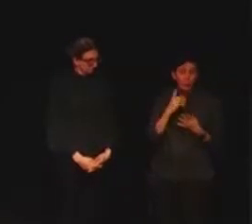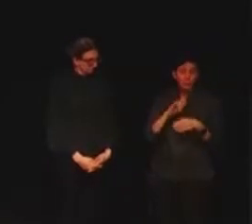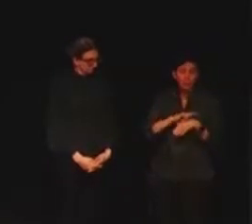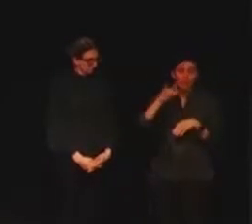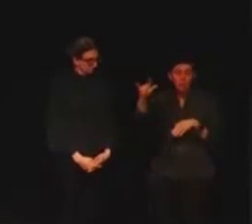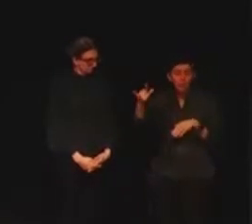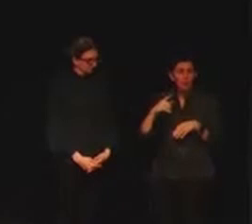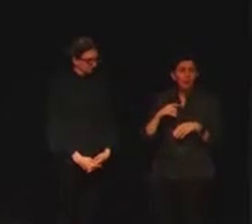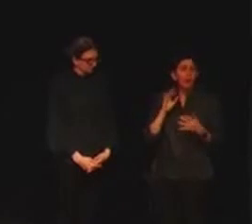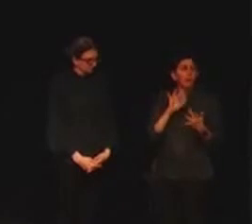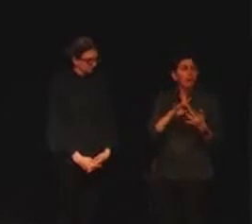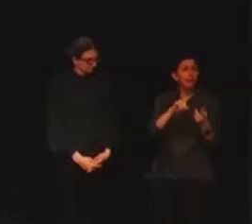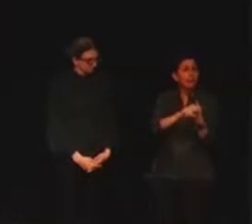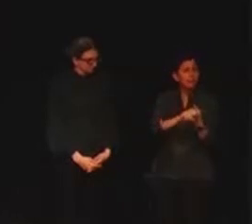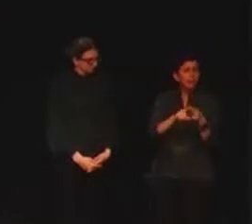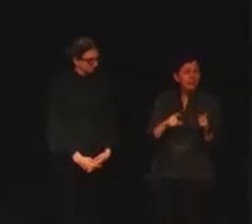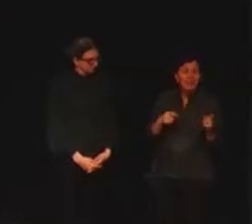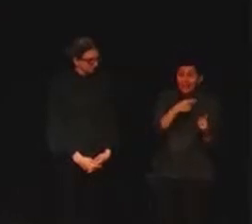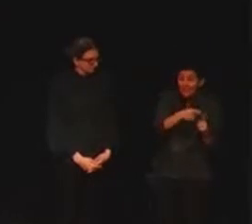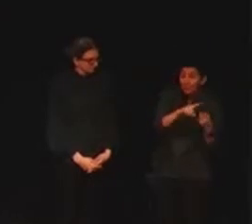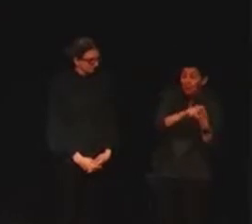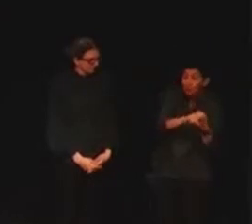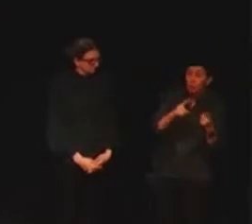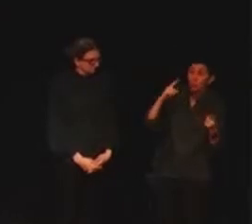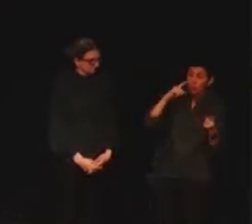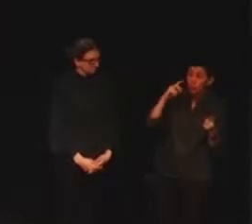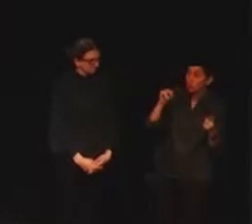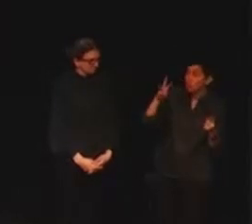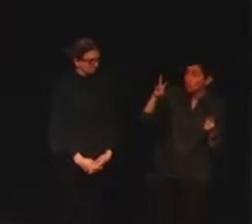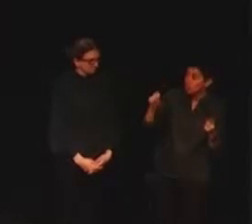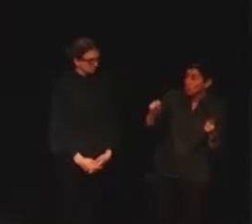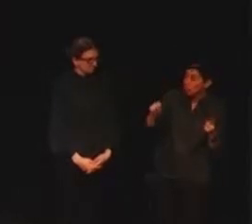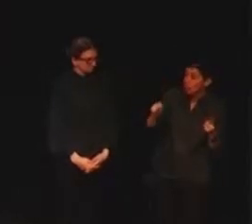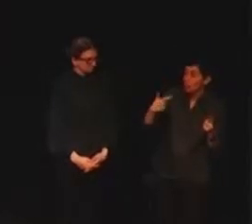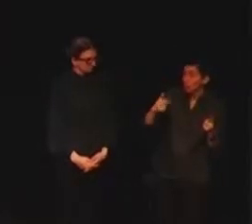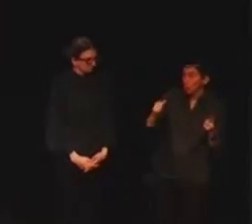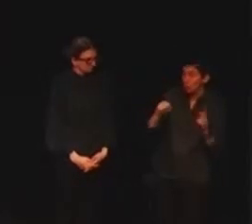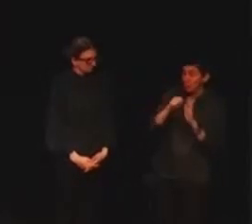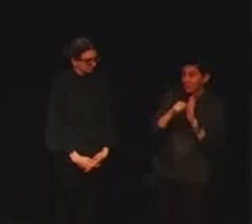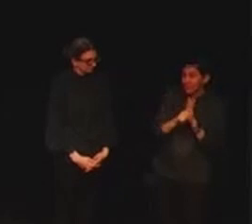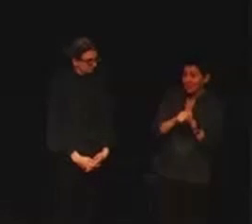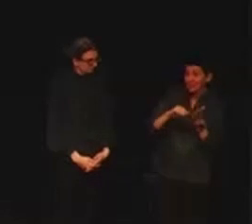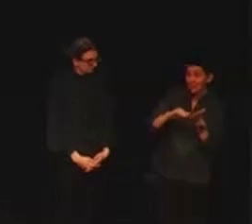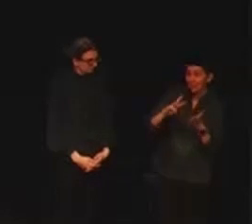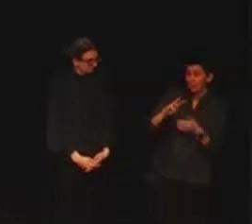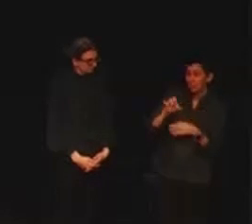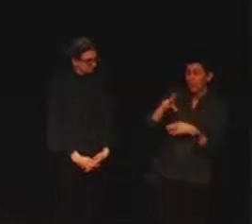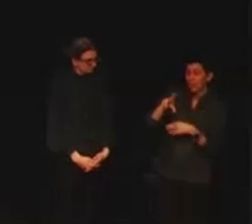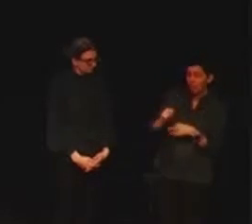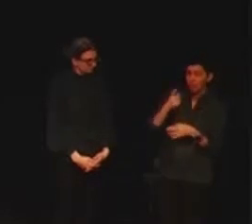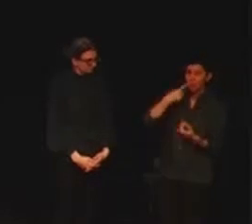he picked me up, and he had just heard the news that they were cutting the amount of waivers that Georgia State was releasing that